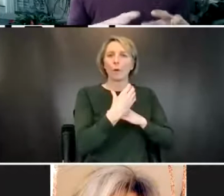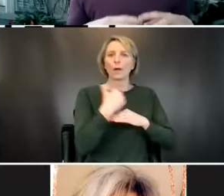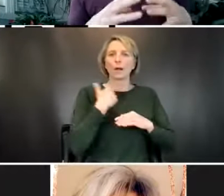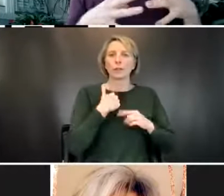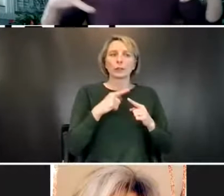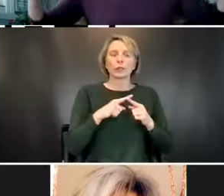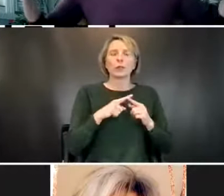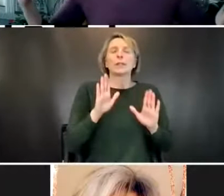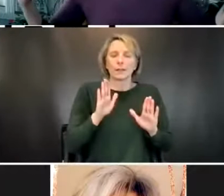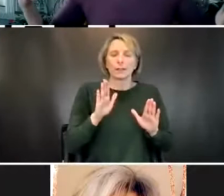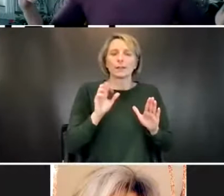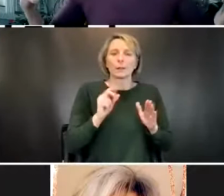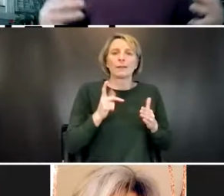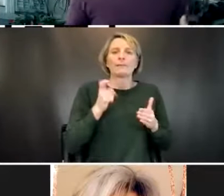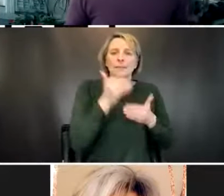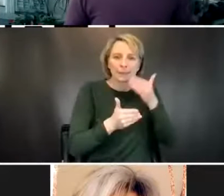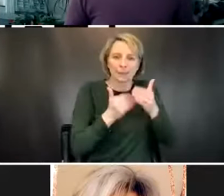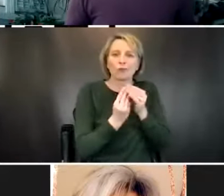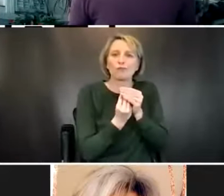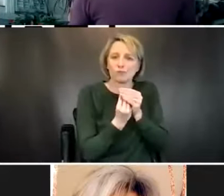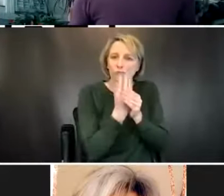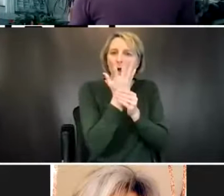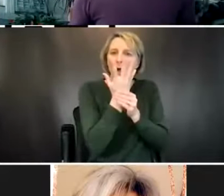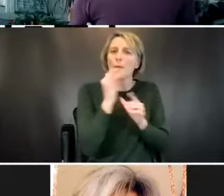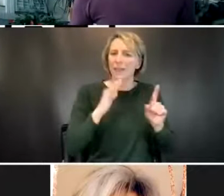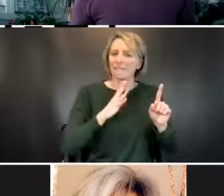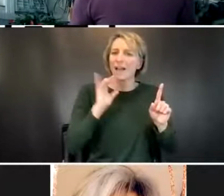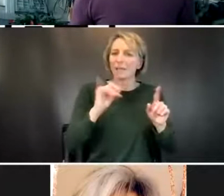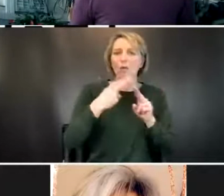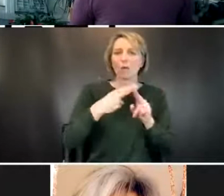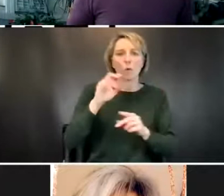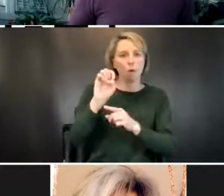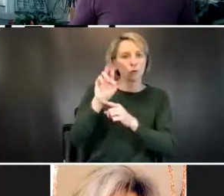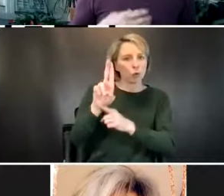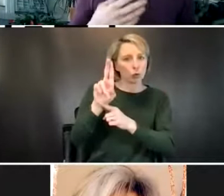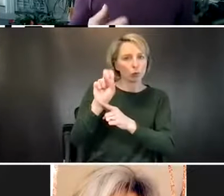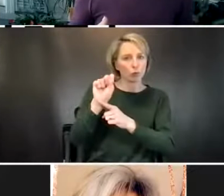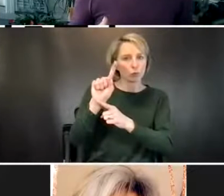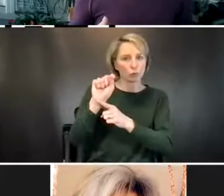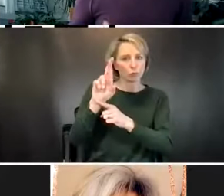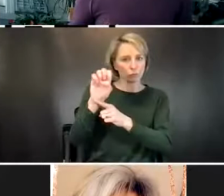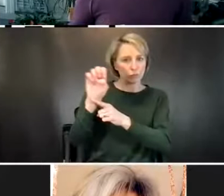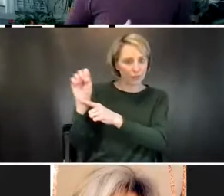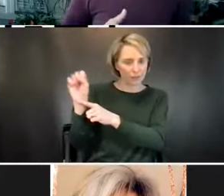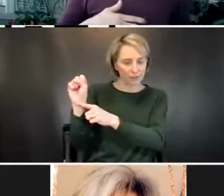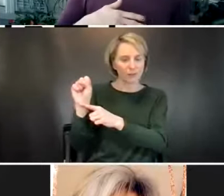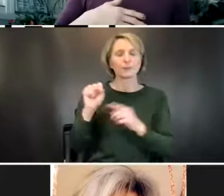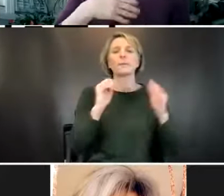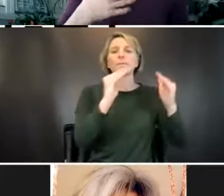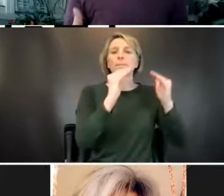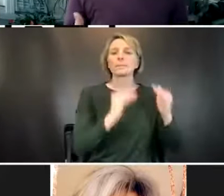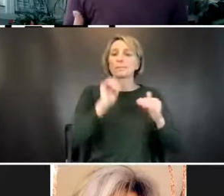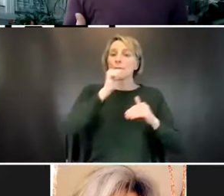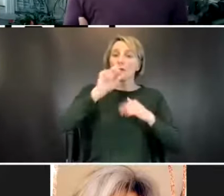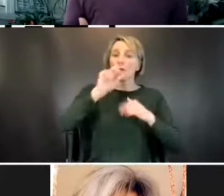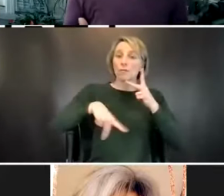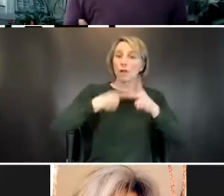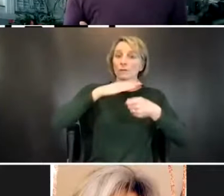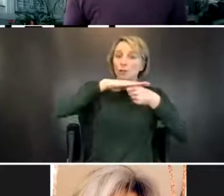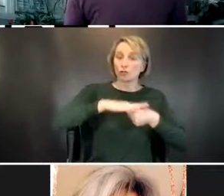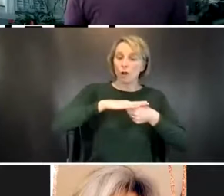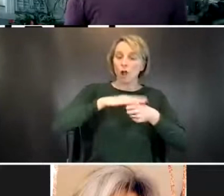a little bit into that place of growth. Demanding would be stressors that feel problematic, like that never knowing what